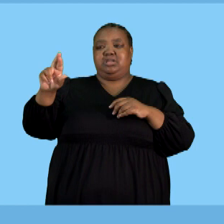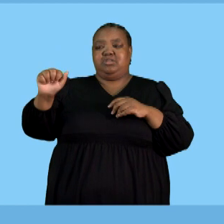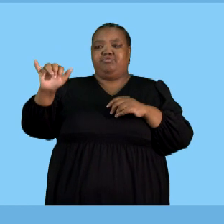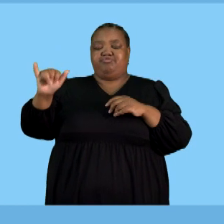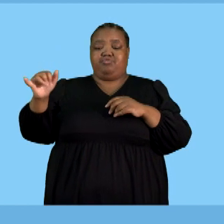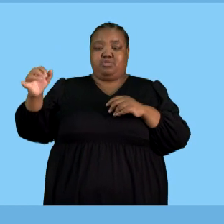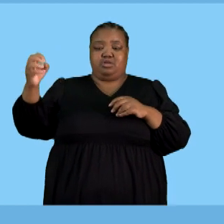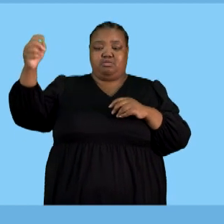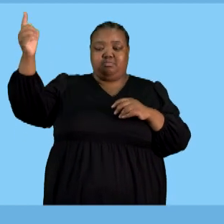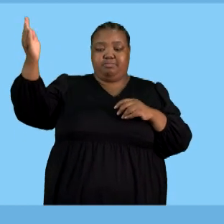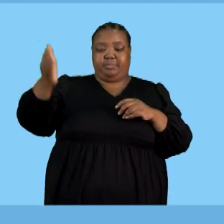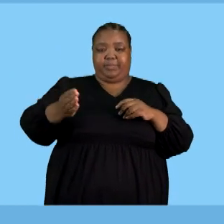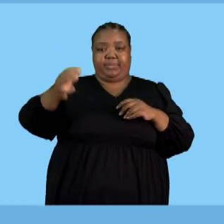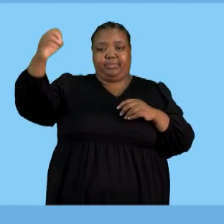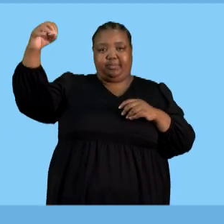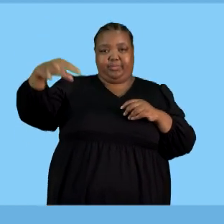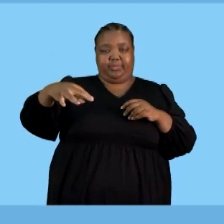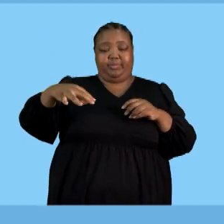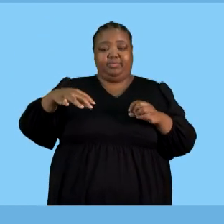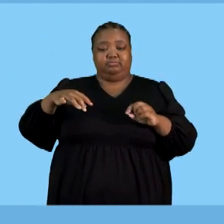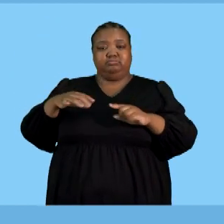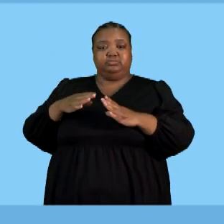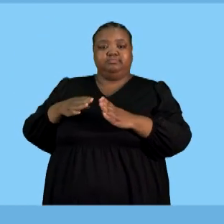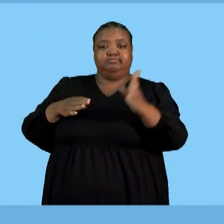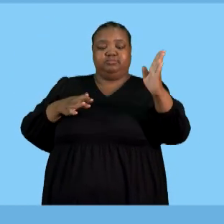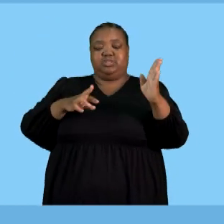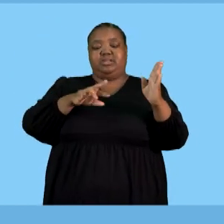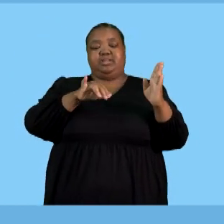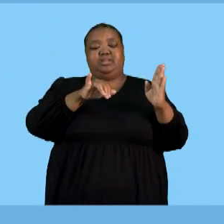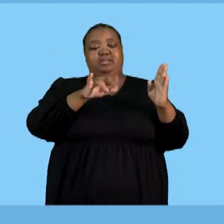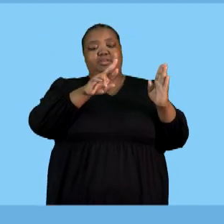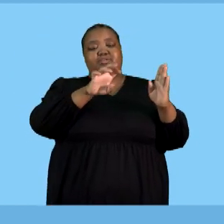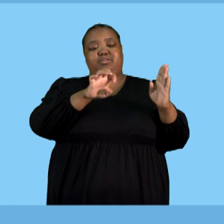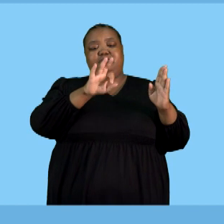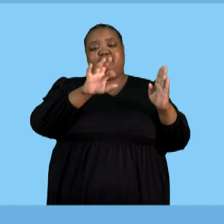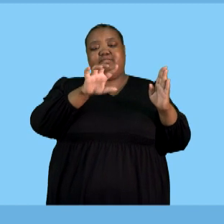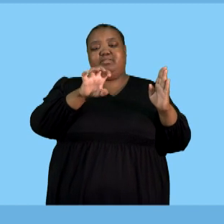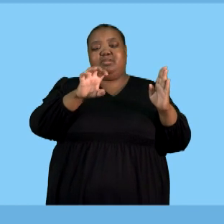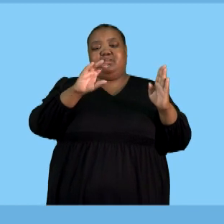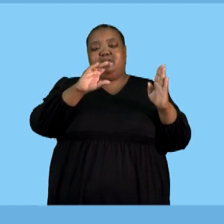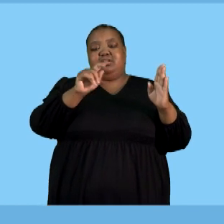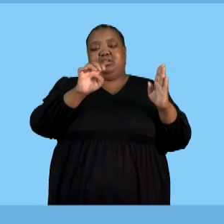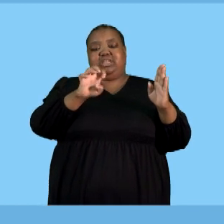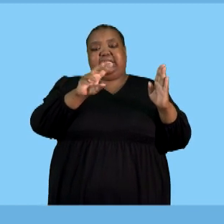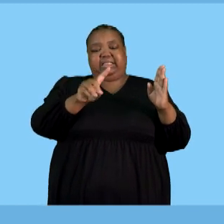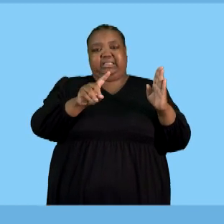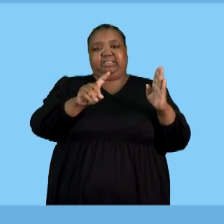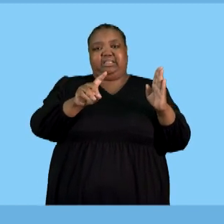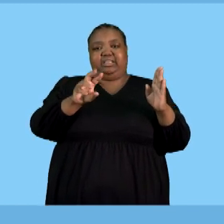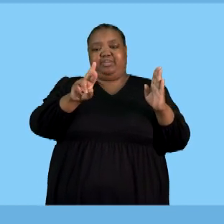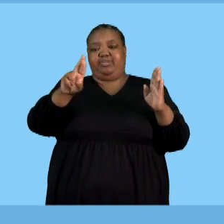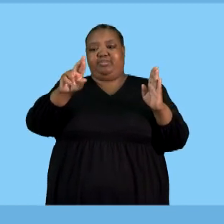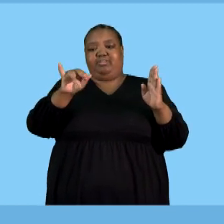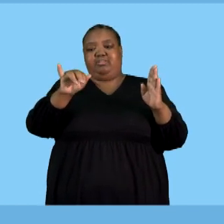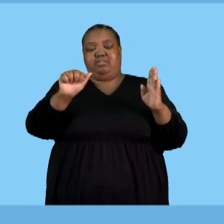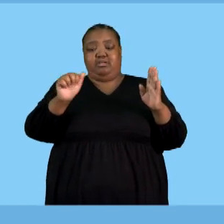Incident ray, this is going to be your reflected ray. It's going to be a reflected ray. Then in between those 2 rays, there's